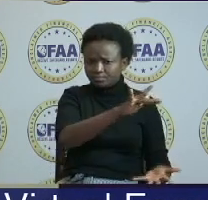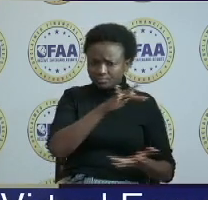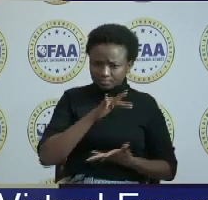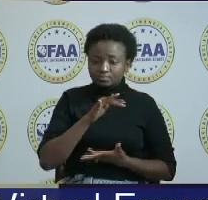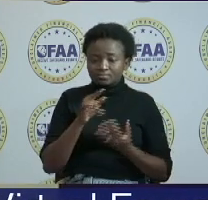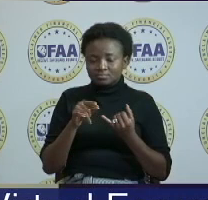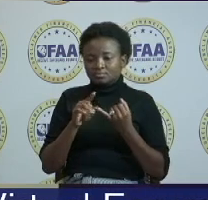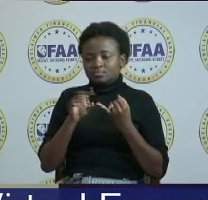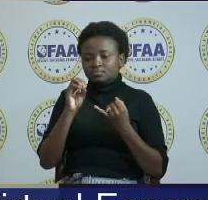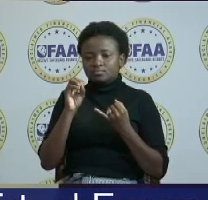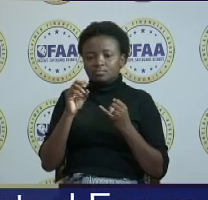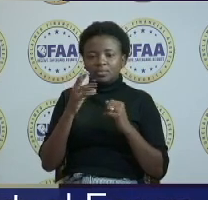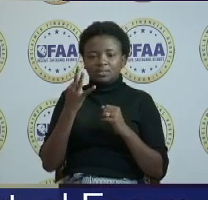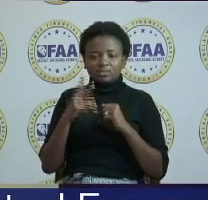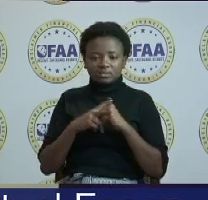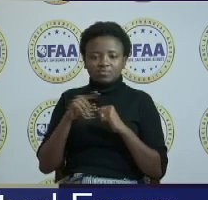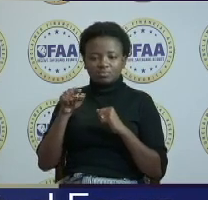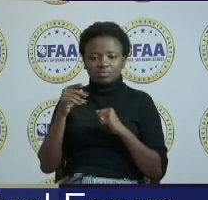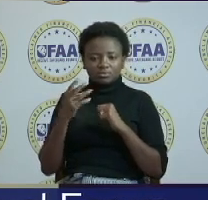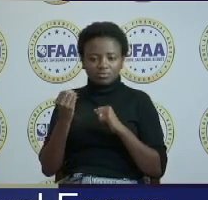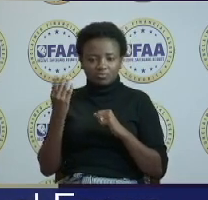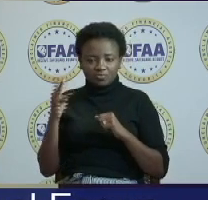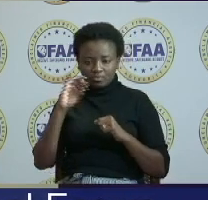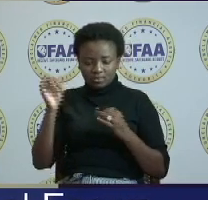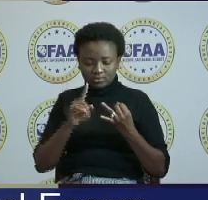37.04%. Then we have difficult,